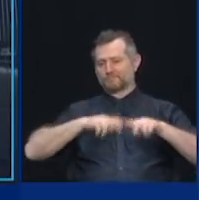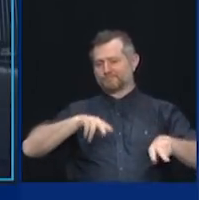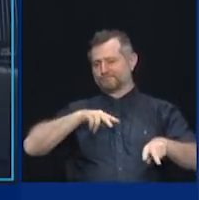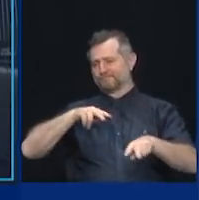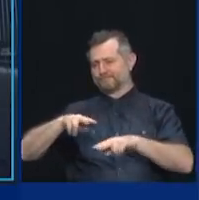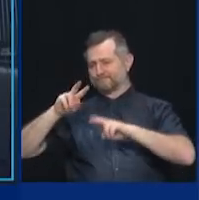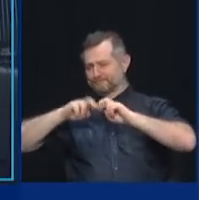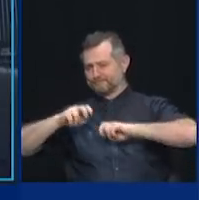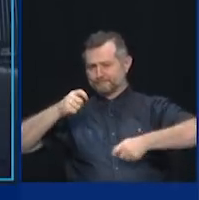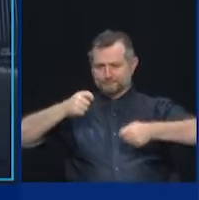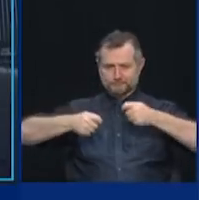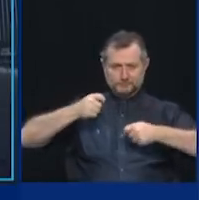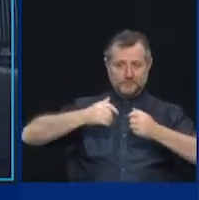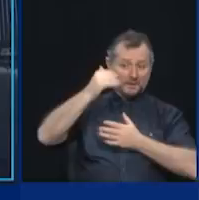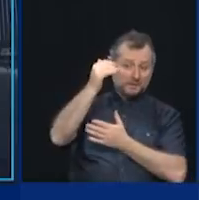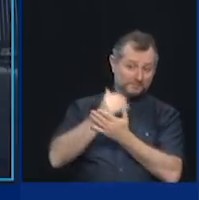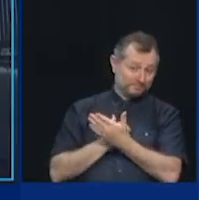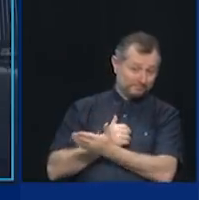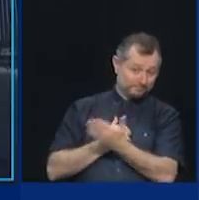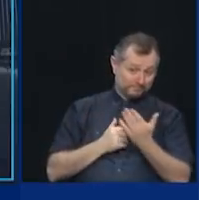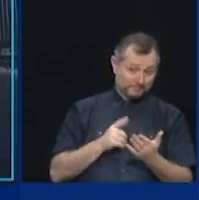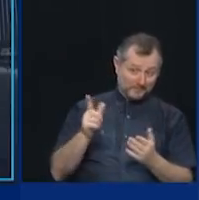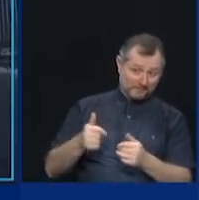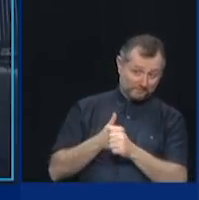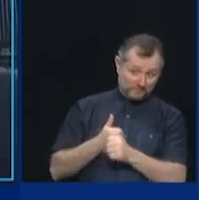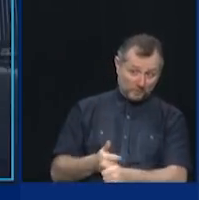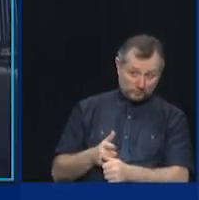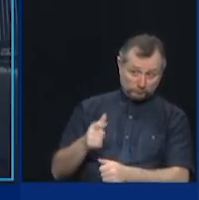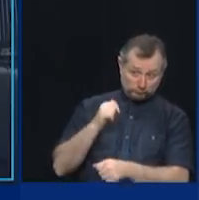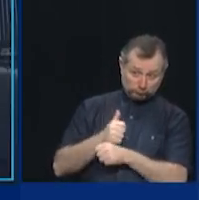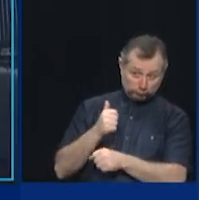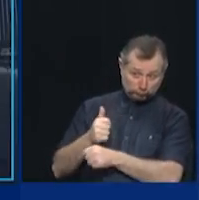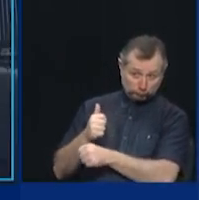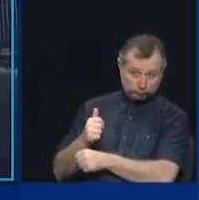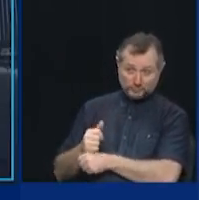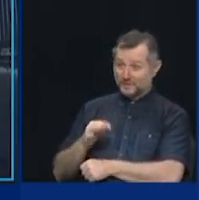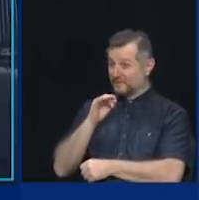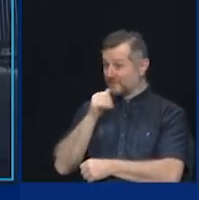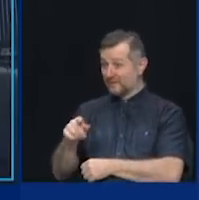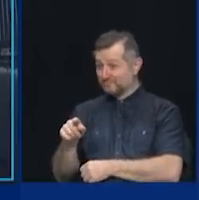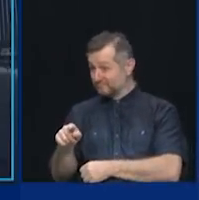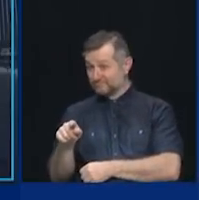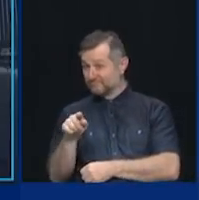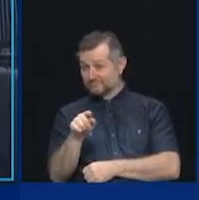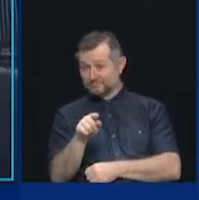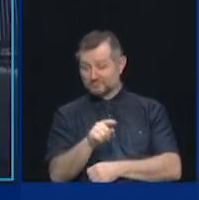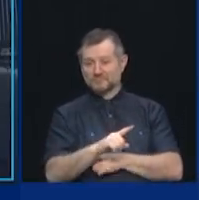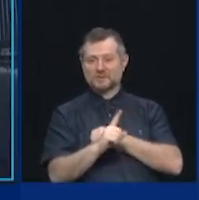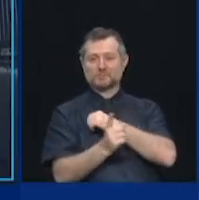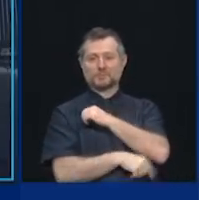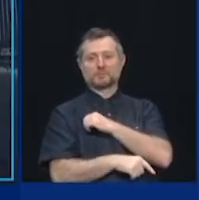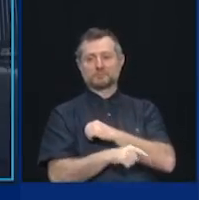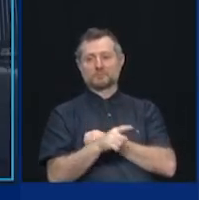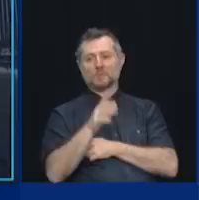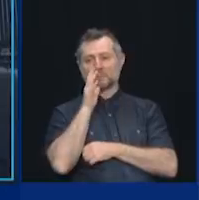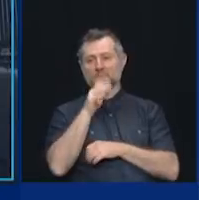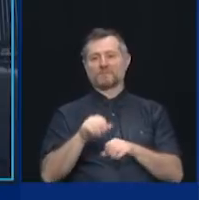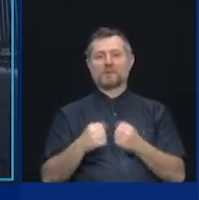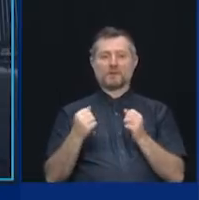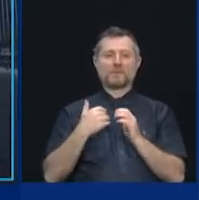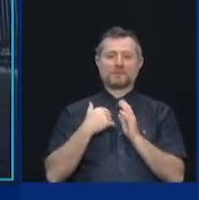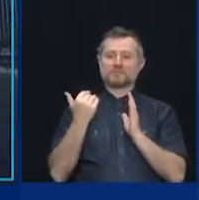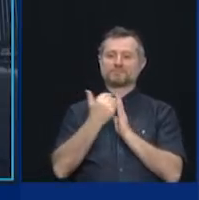sure they are implemented and to penalize any violations. We want to thank the